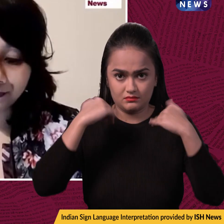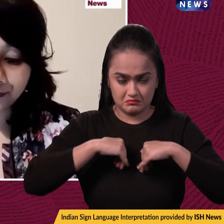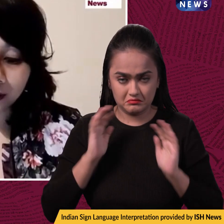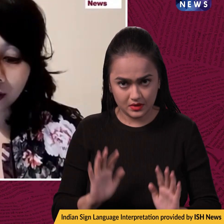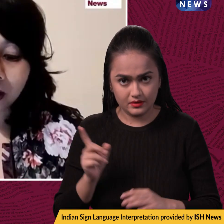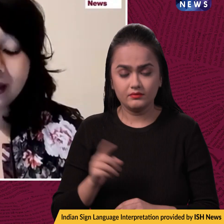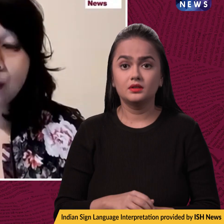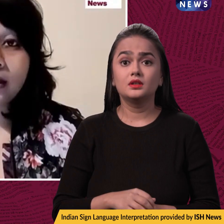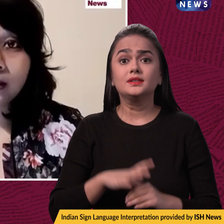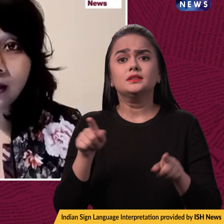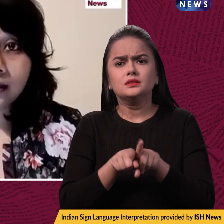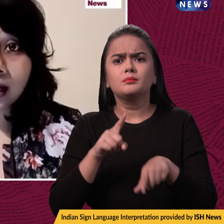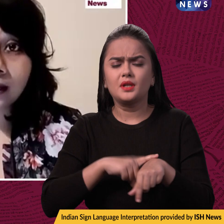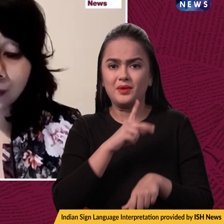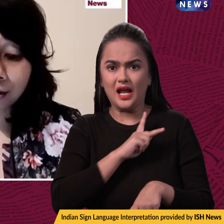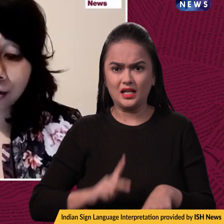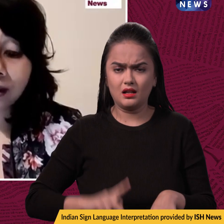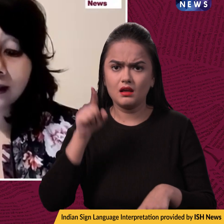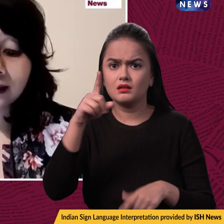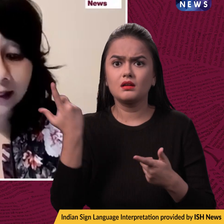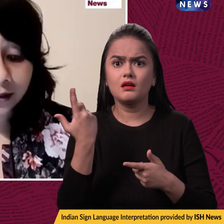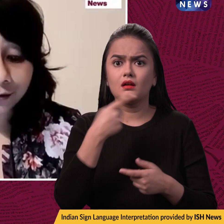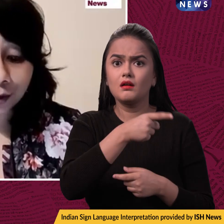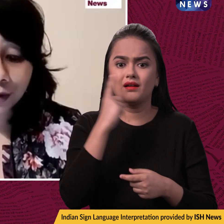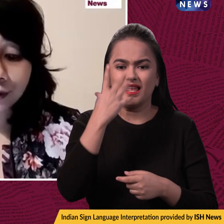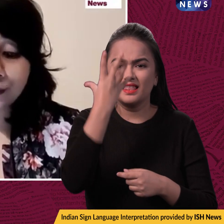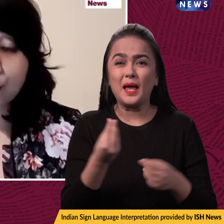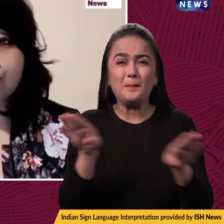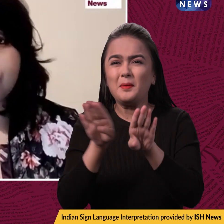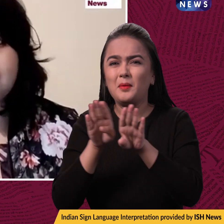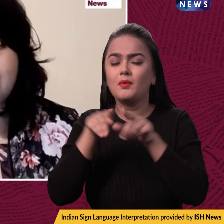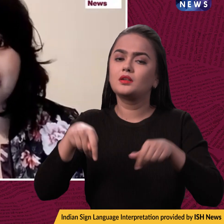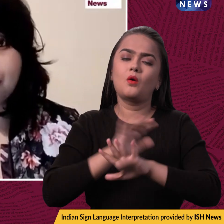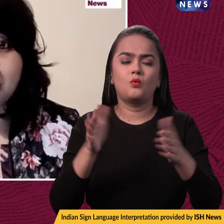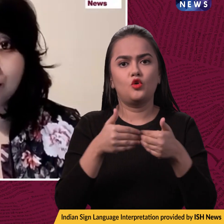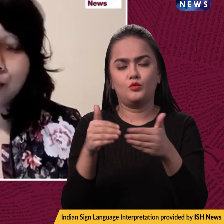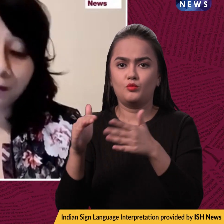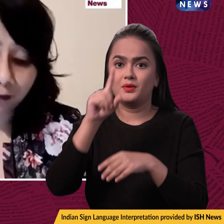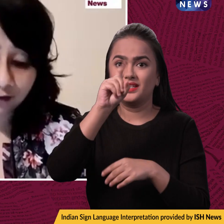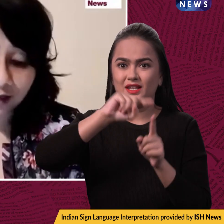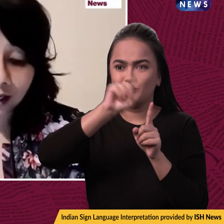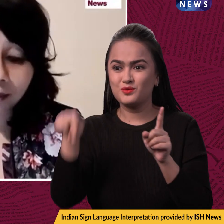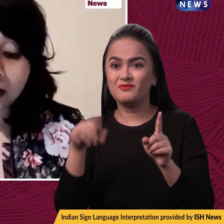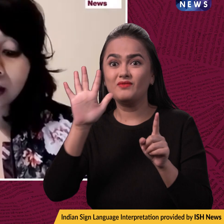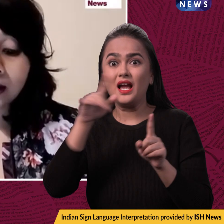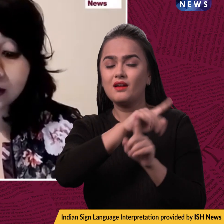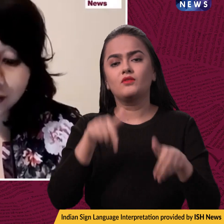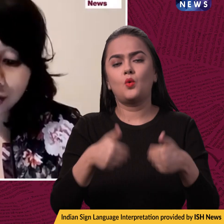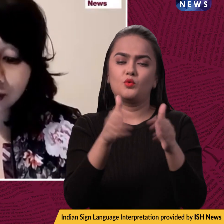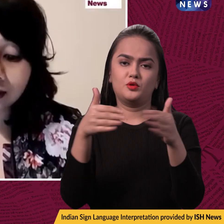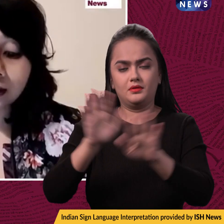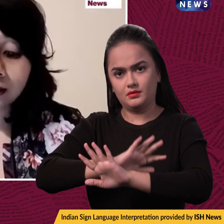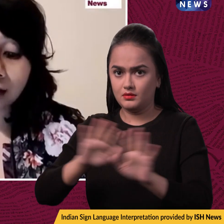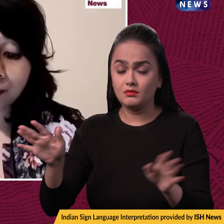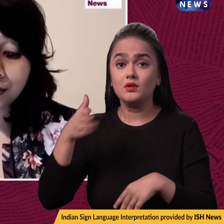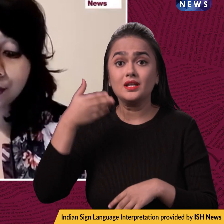cases. Meanwhile, Karnataka has withdrawn its night curfew, which was imposed from 10 p.m. to 5 a.m. In addition